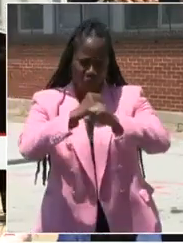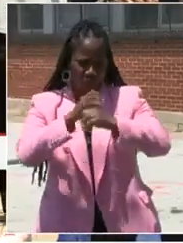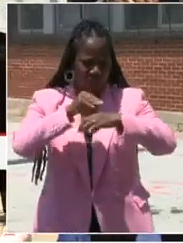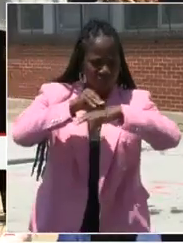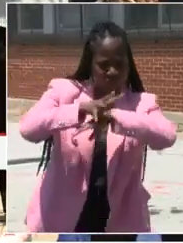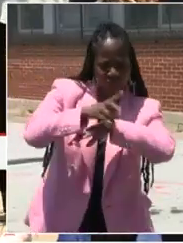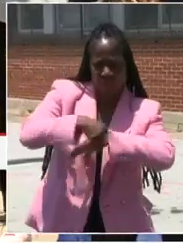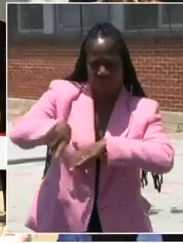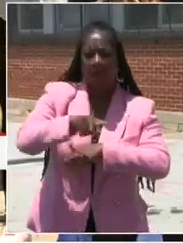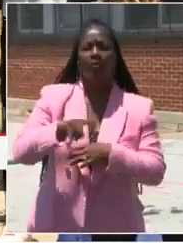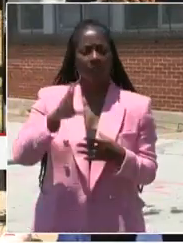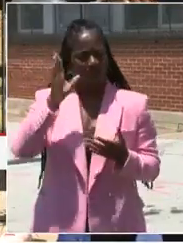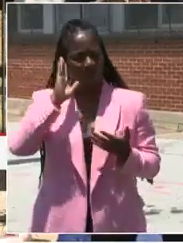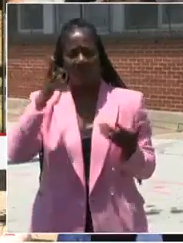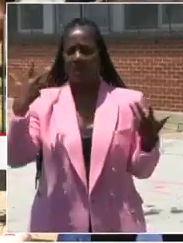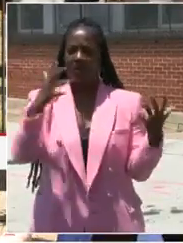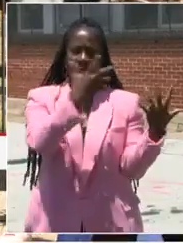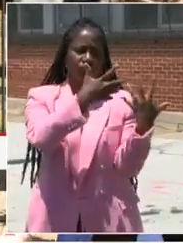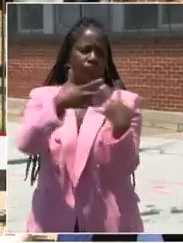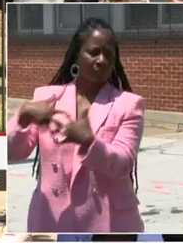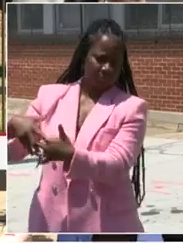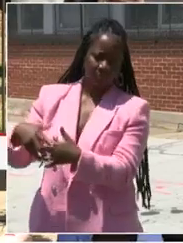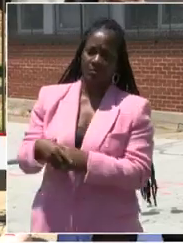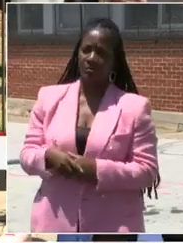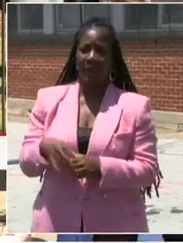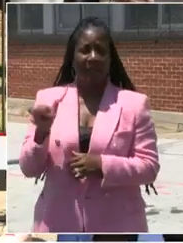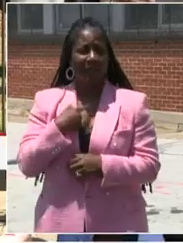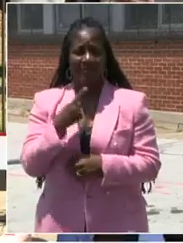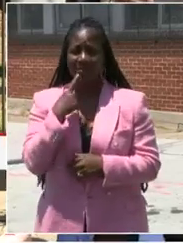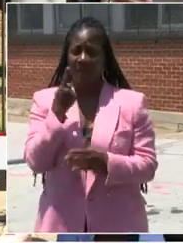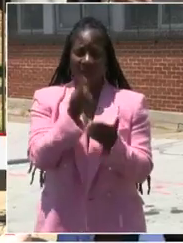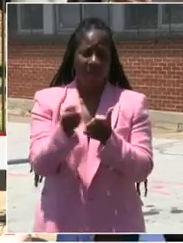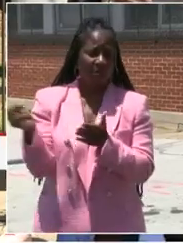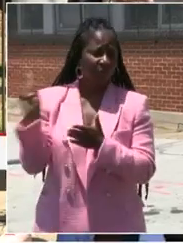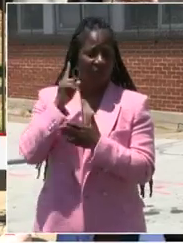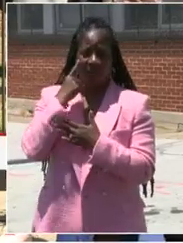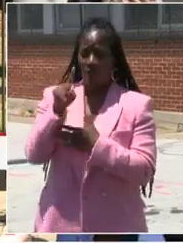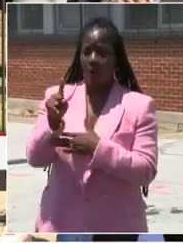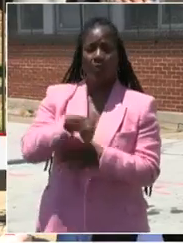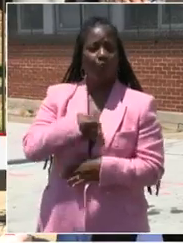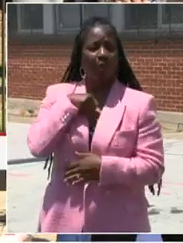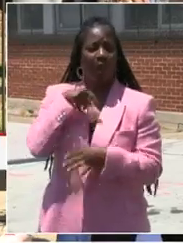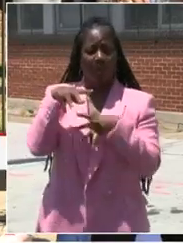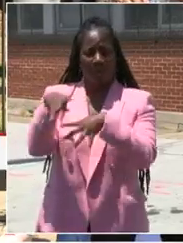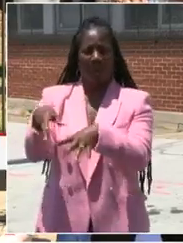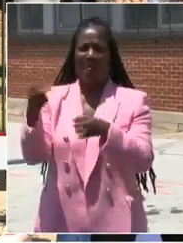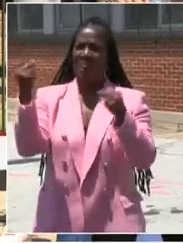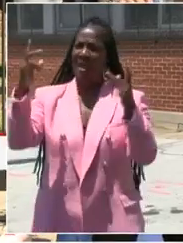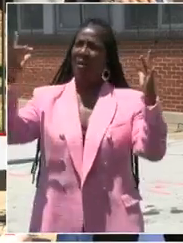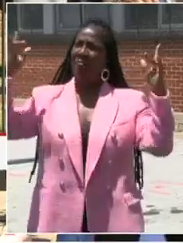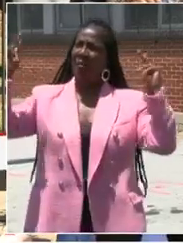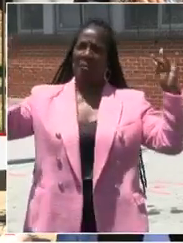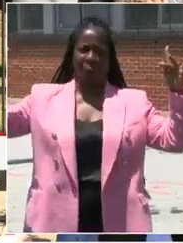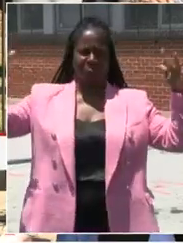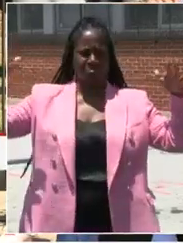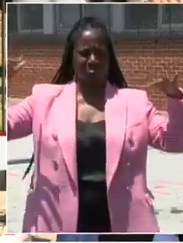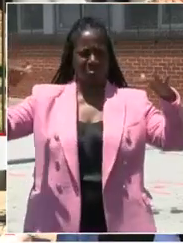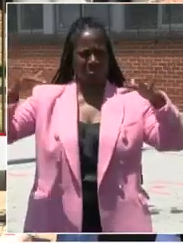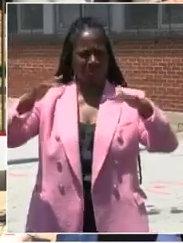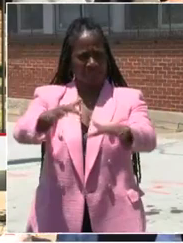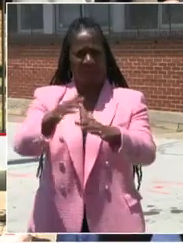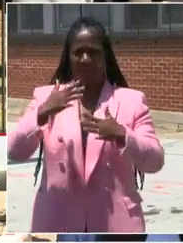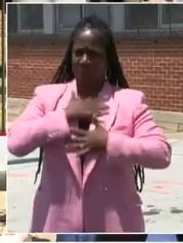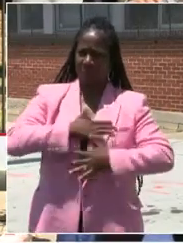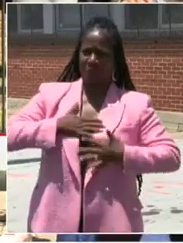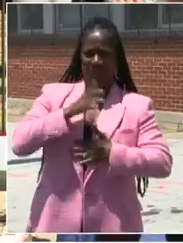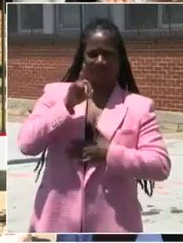it. So just like I said last week for the Pride Parade, where thousands of people came to enjoy Washington, D.C.,